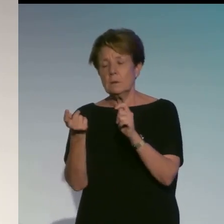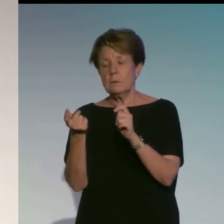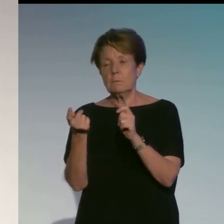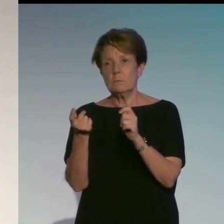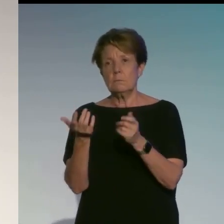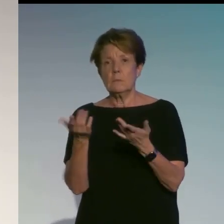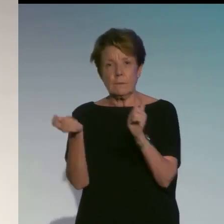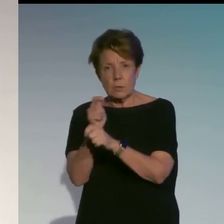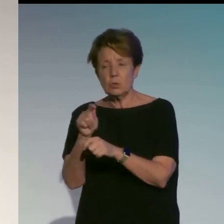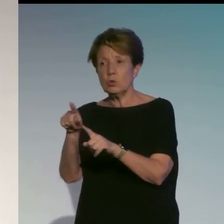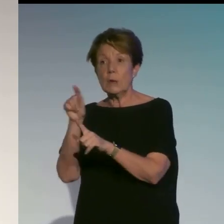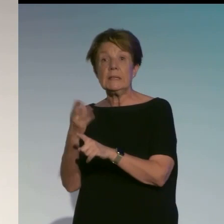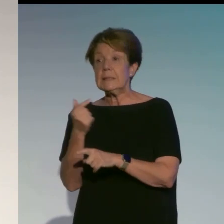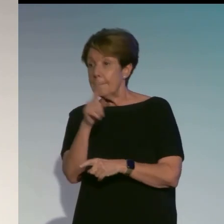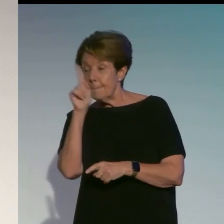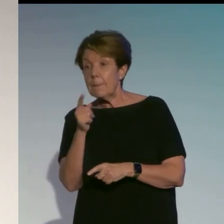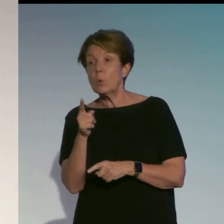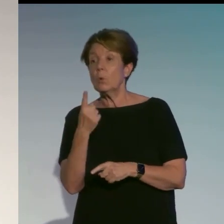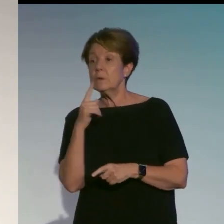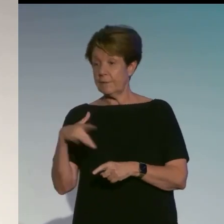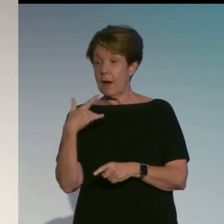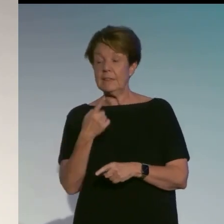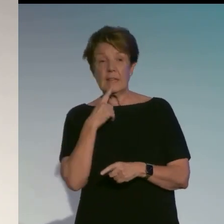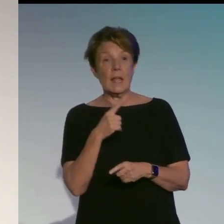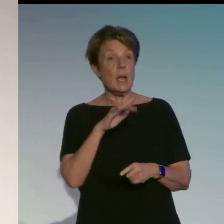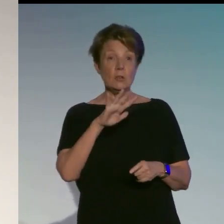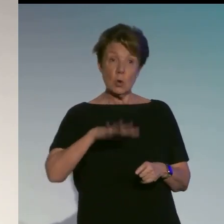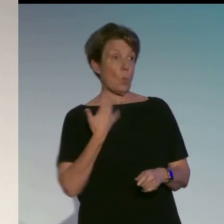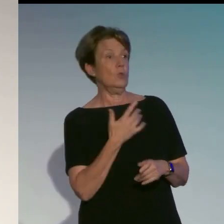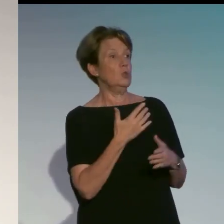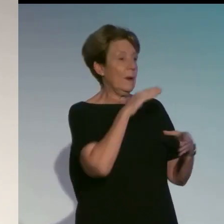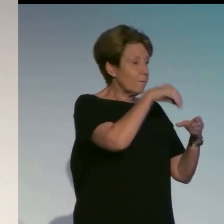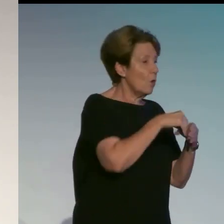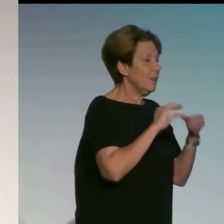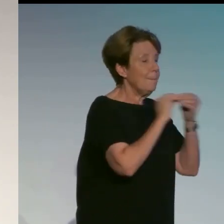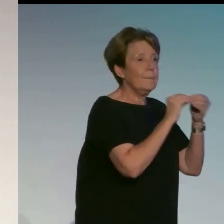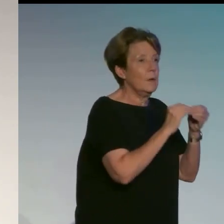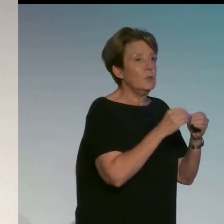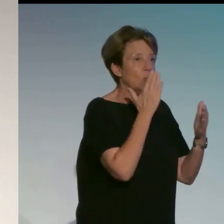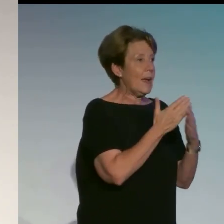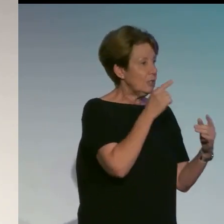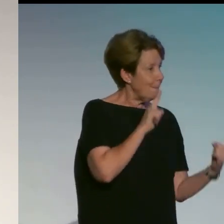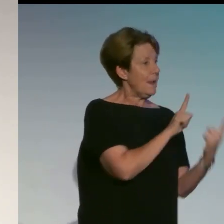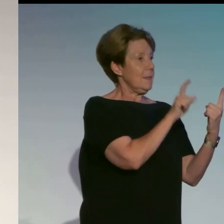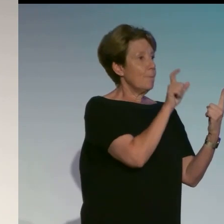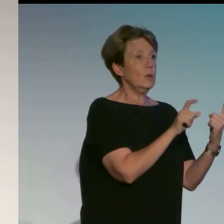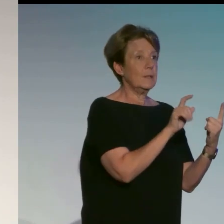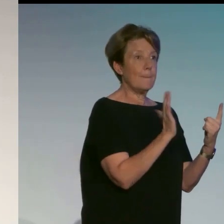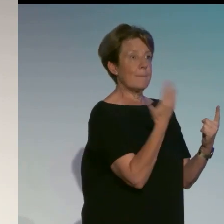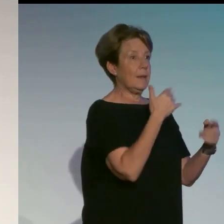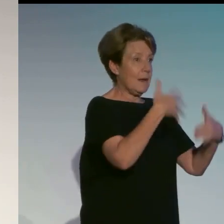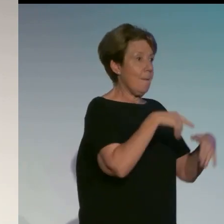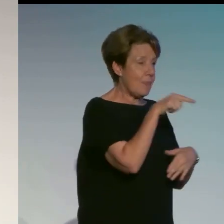have said to us that actually they want to go into mediation, or some of them don't want to go into mediation to face the people that harmed them, and some of them actually don't